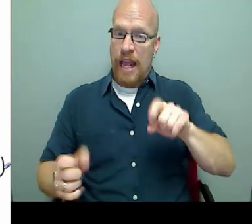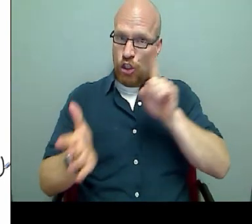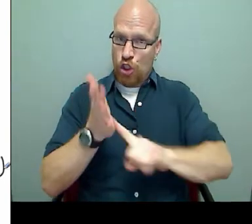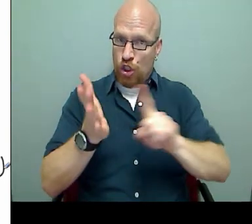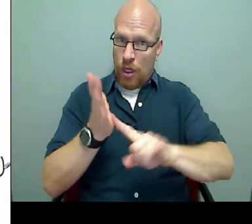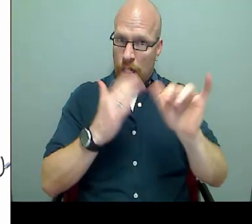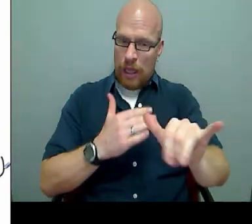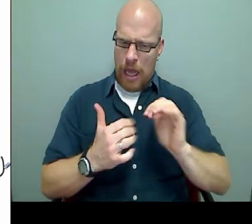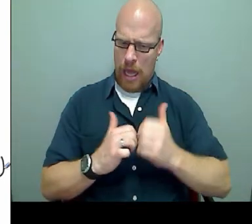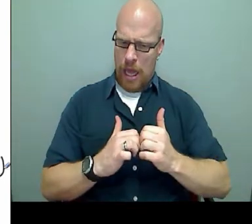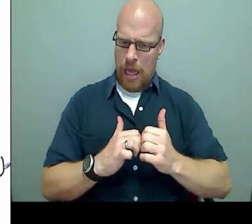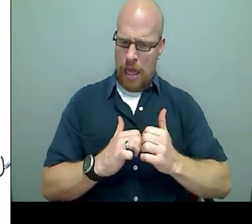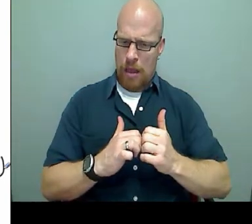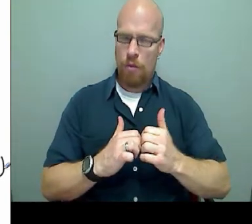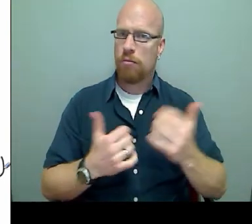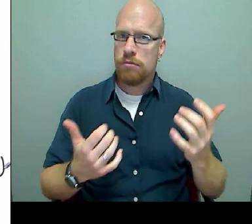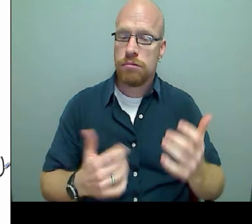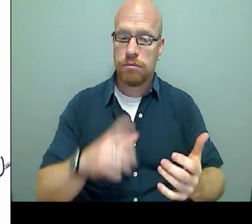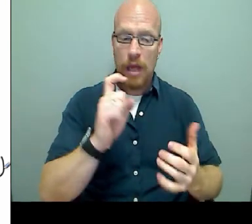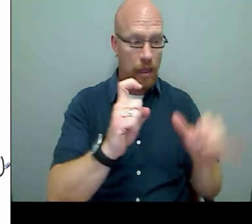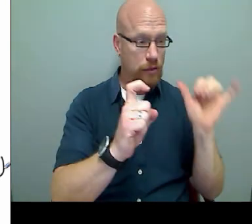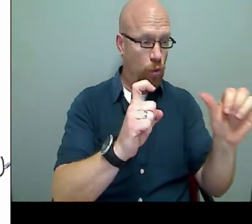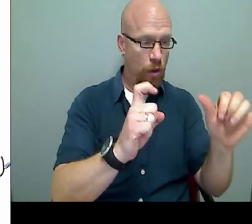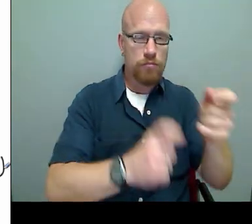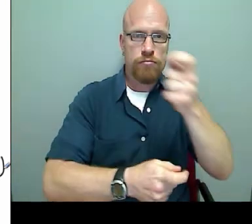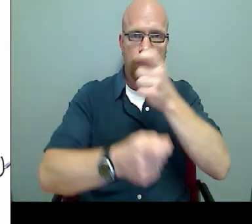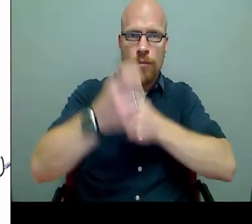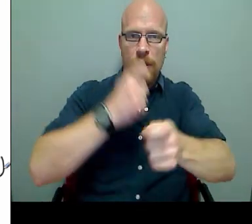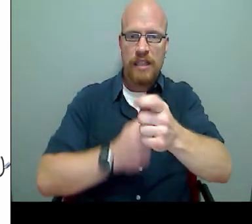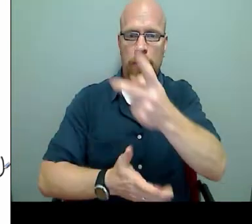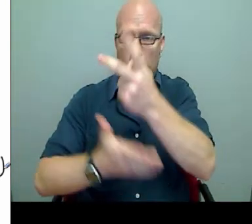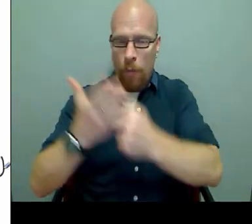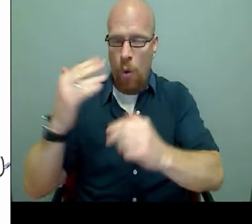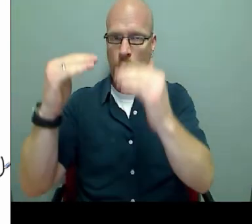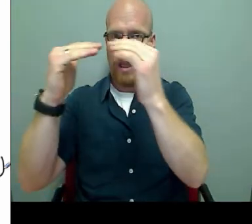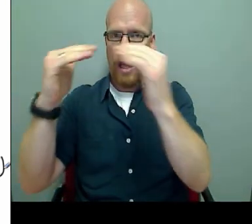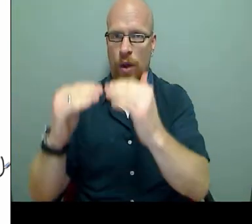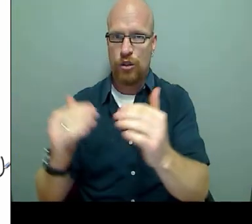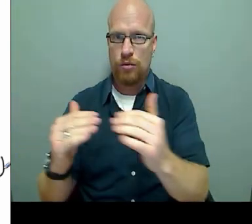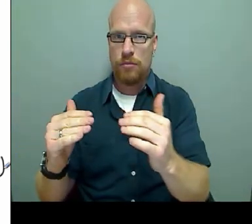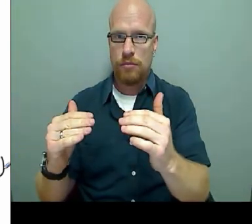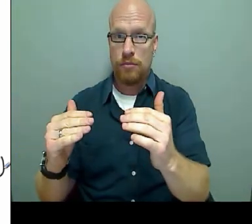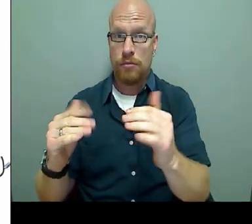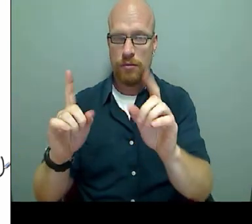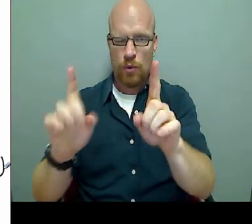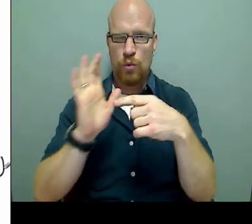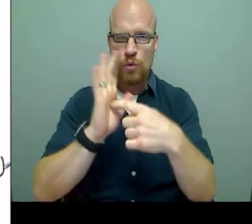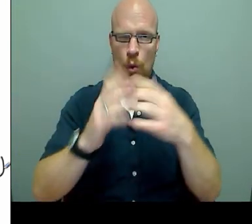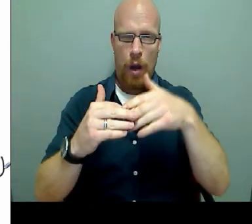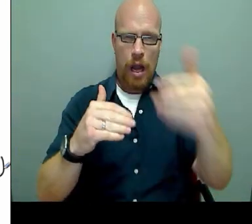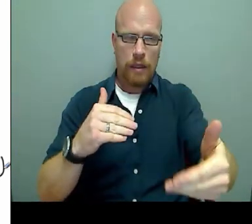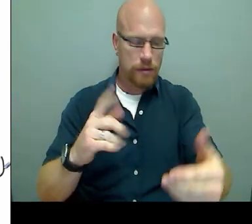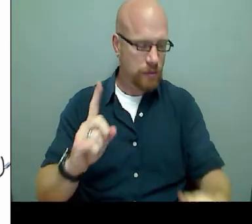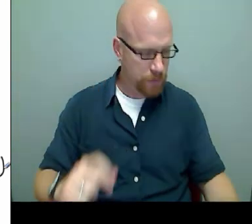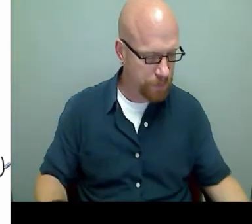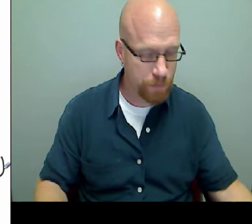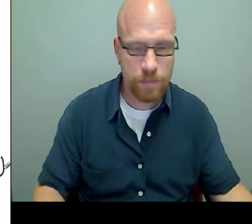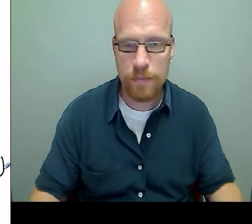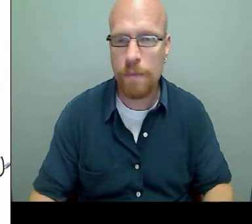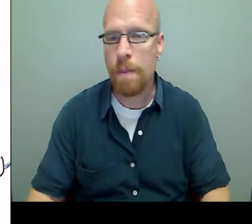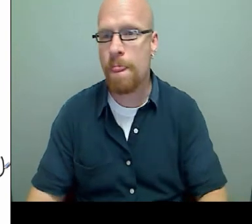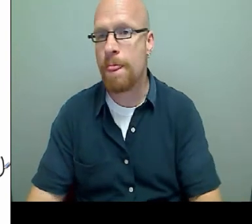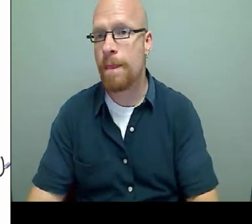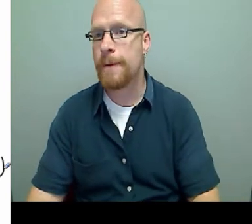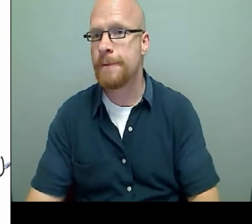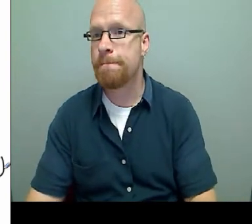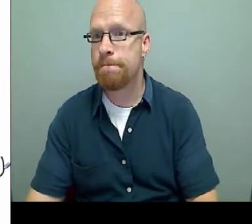Now, I can check this answer, and how I do that would be to replace the x variable and the y variable in both